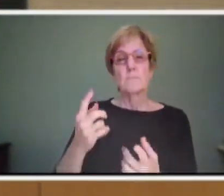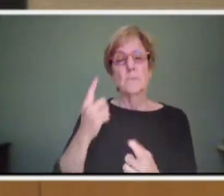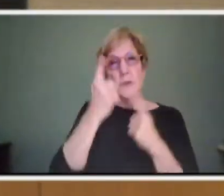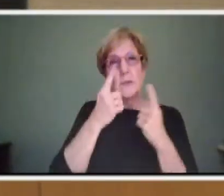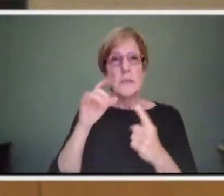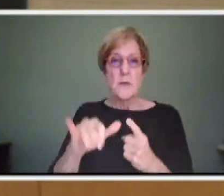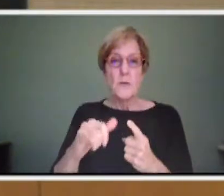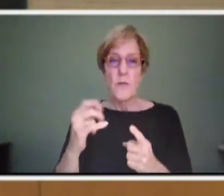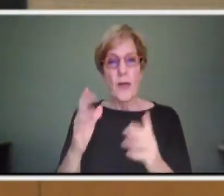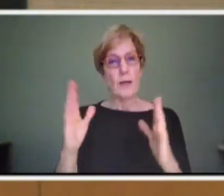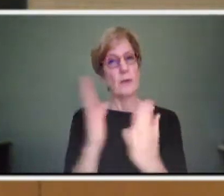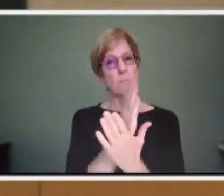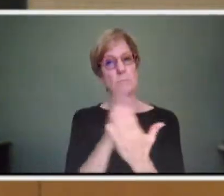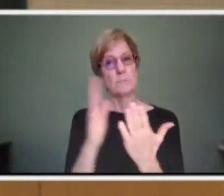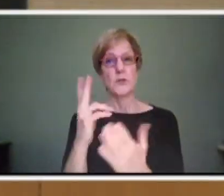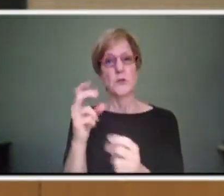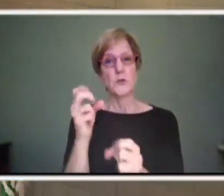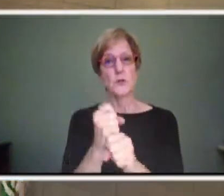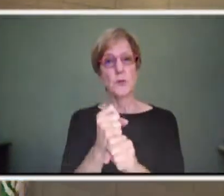2-year time period.